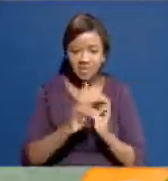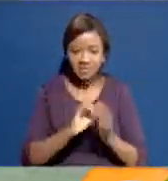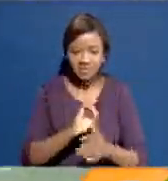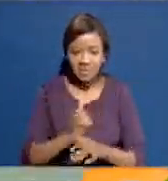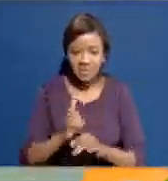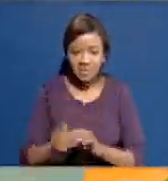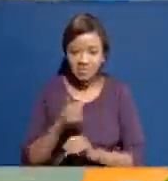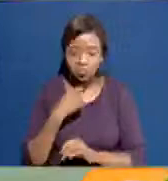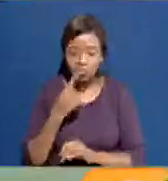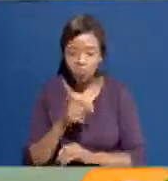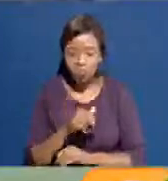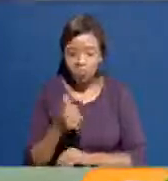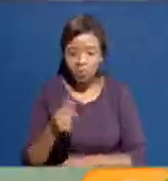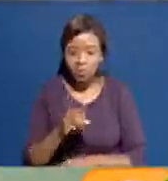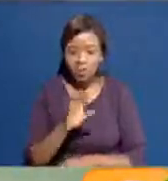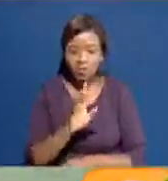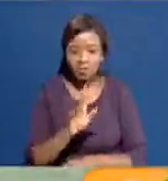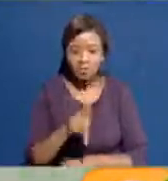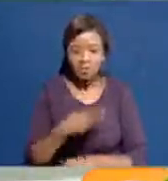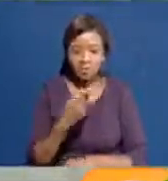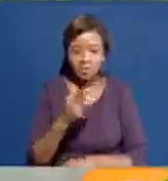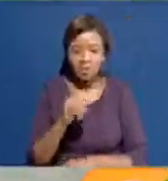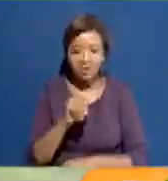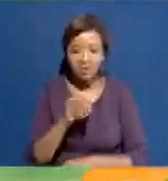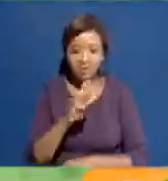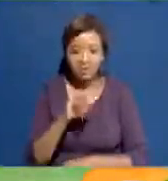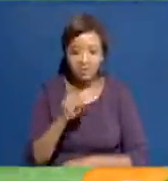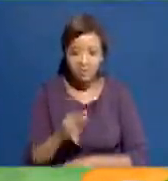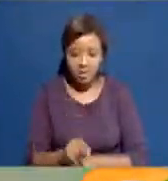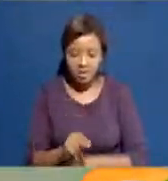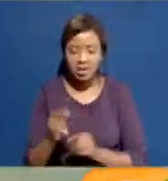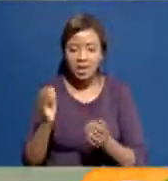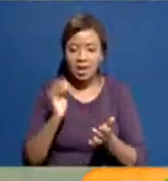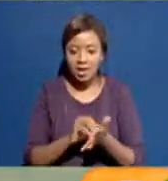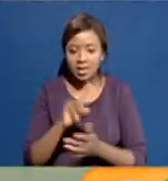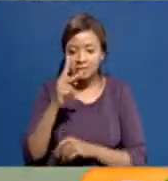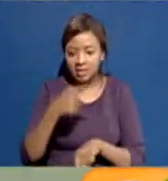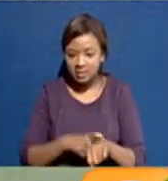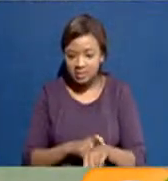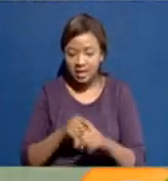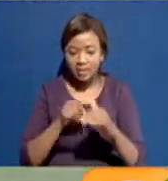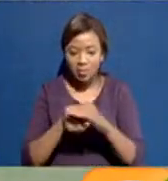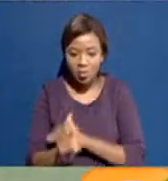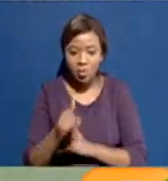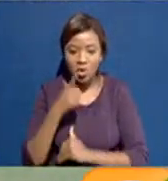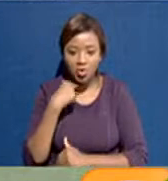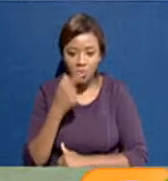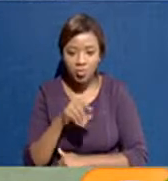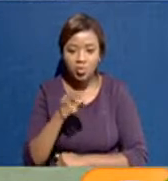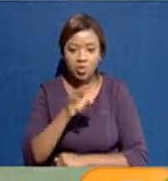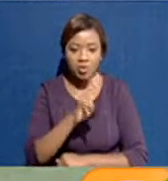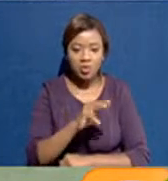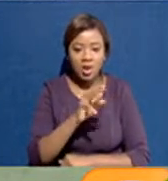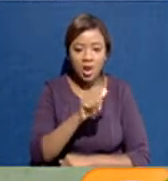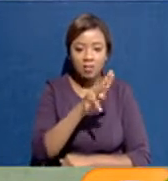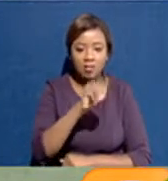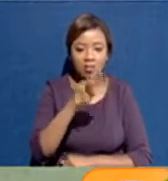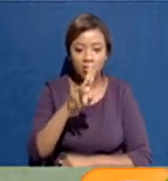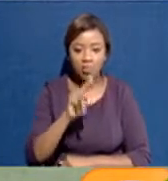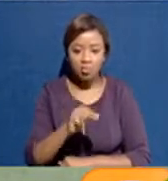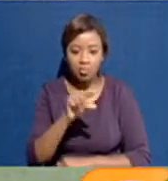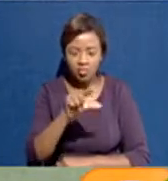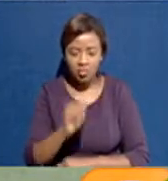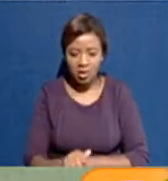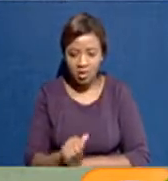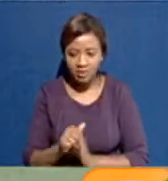by Fabian Bartez. Kisumu pulled level for the second time via controversial penalty by Amunga in the 71st